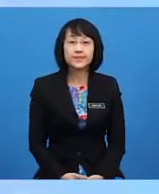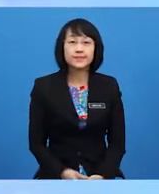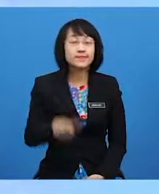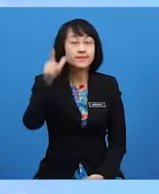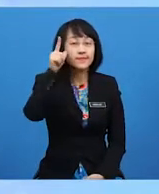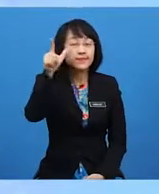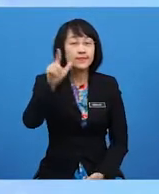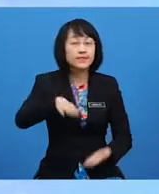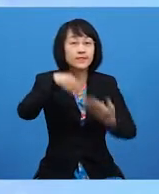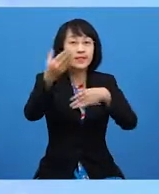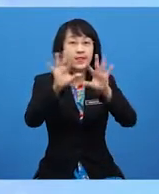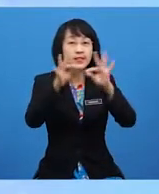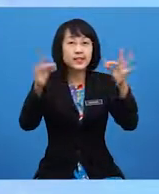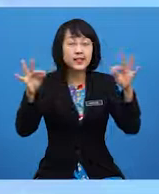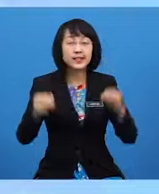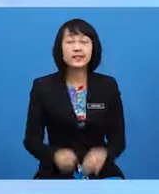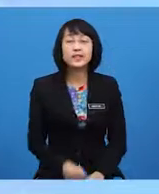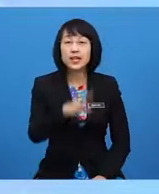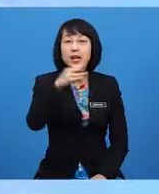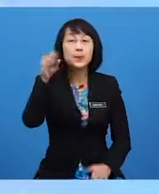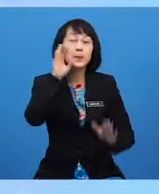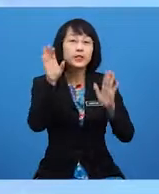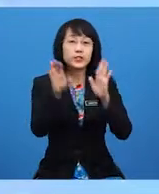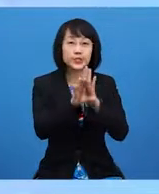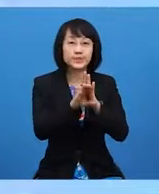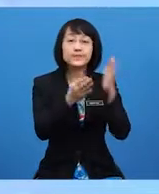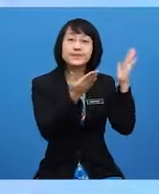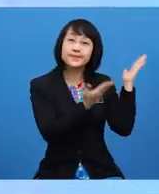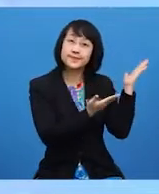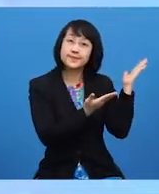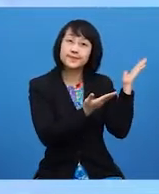The cat is the chair.